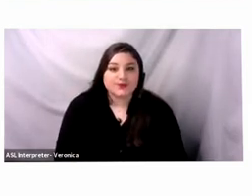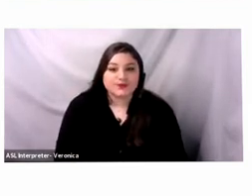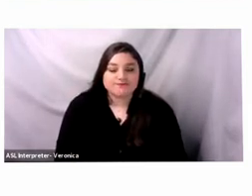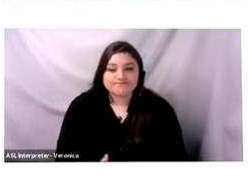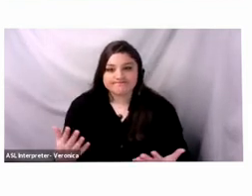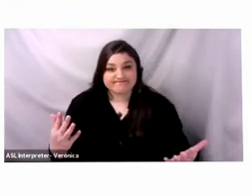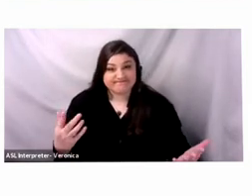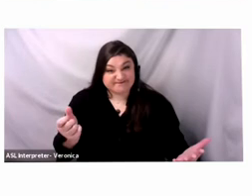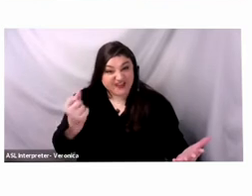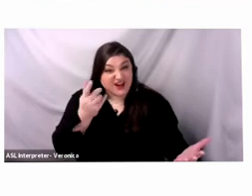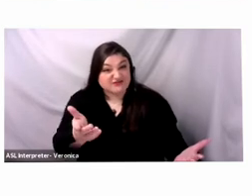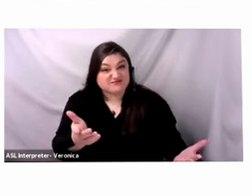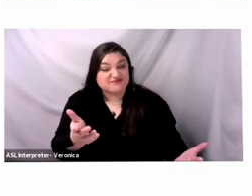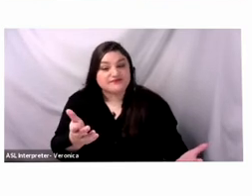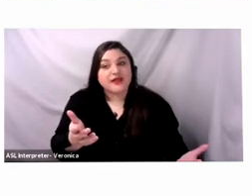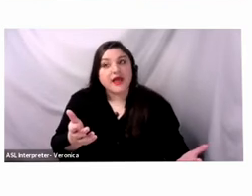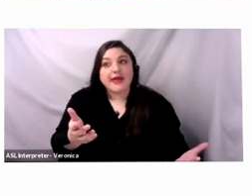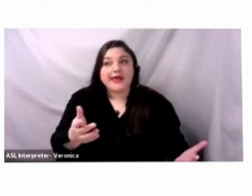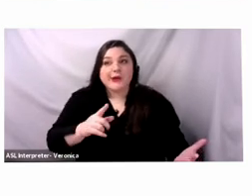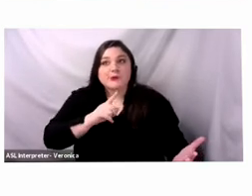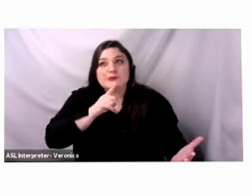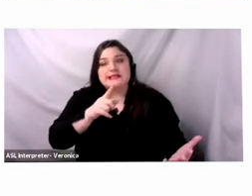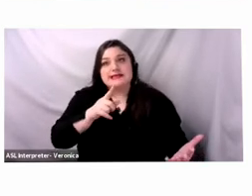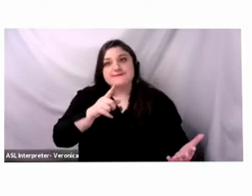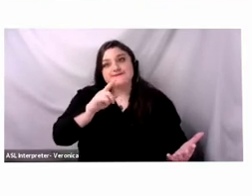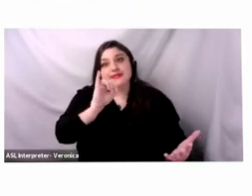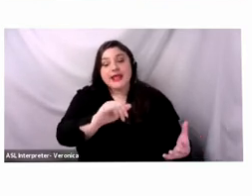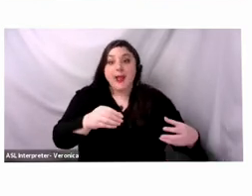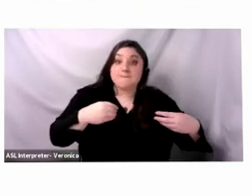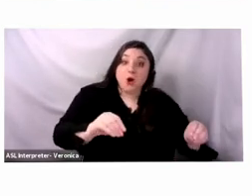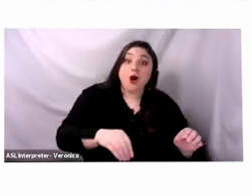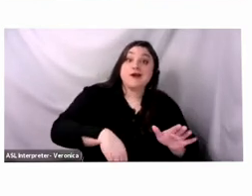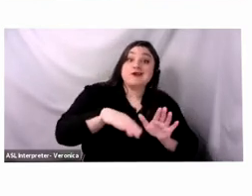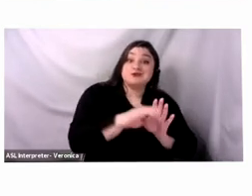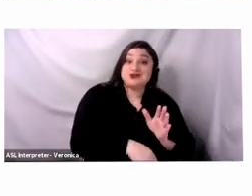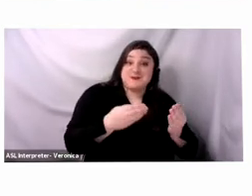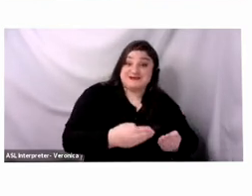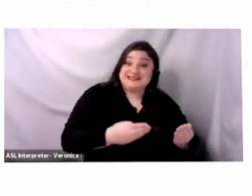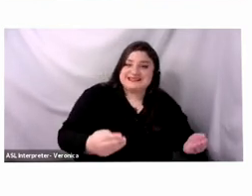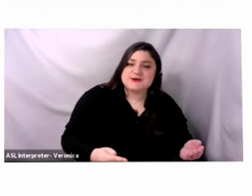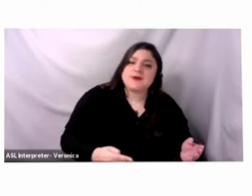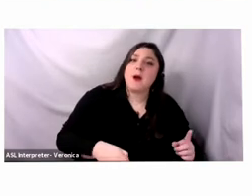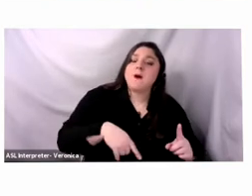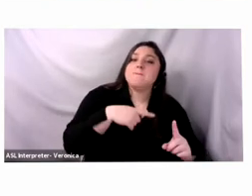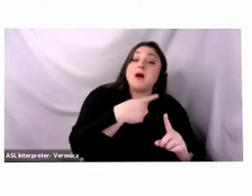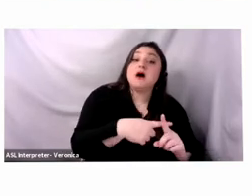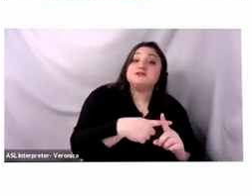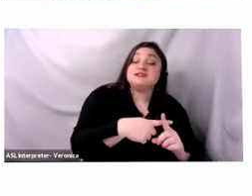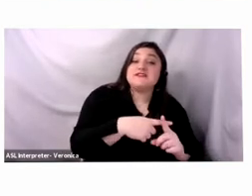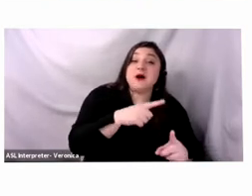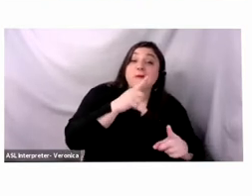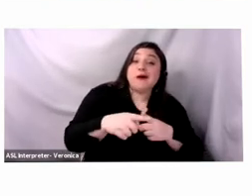it's positive, but also it comes at a very high cost. It's positivity at a high